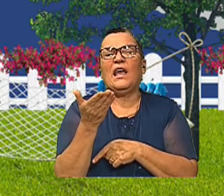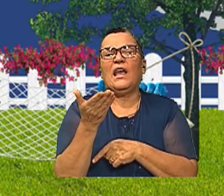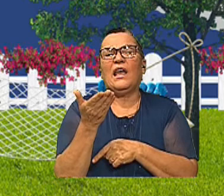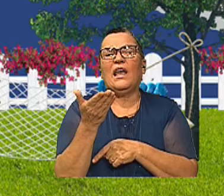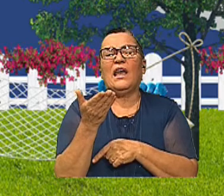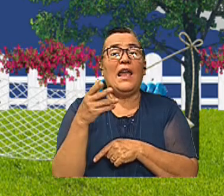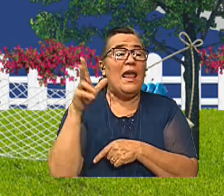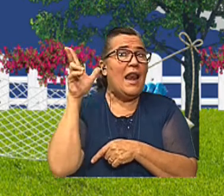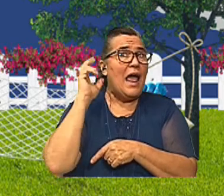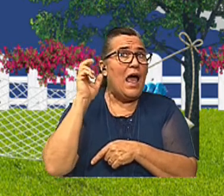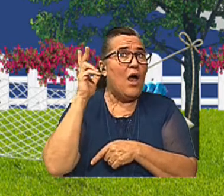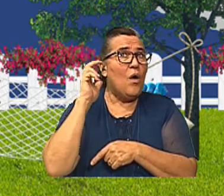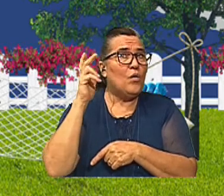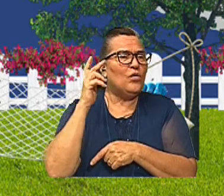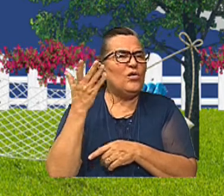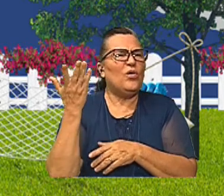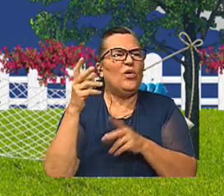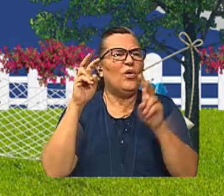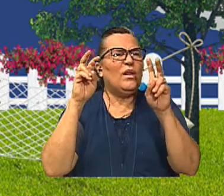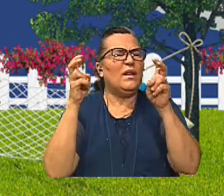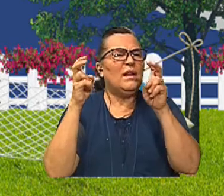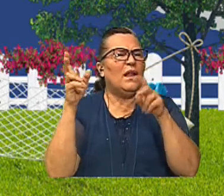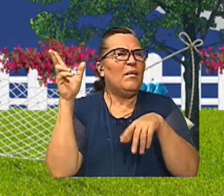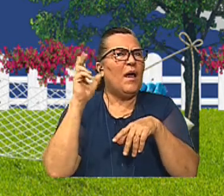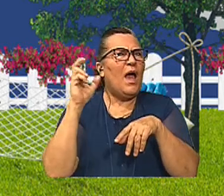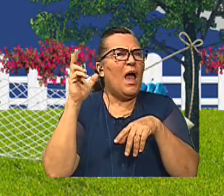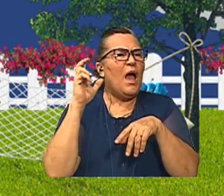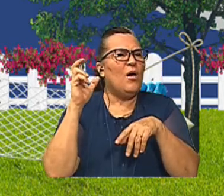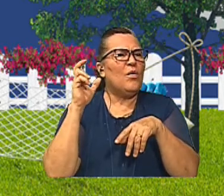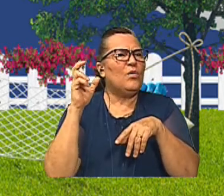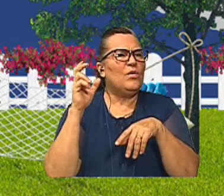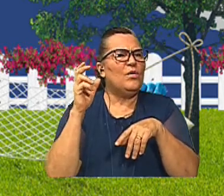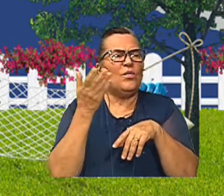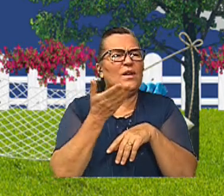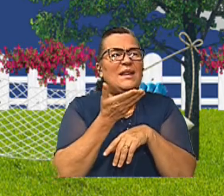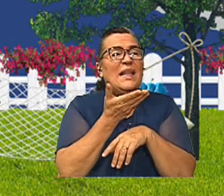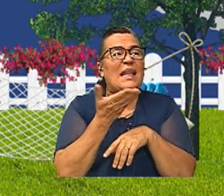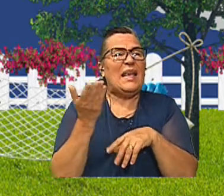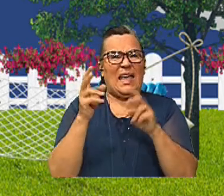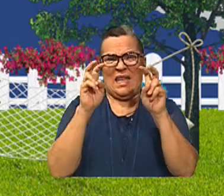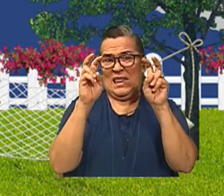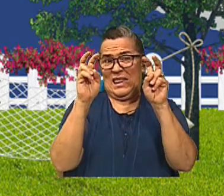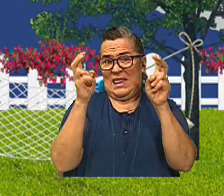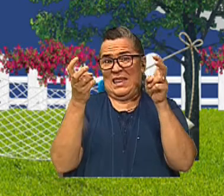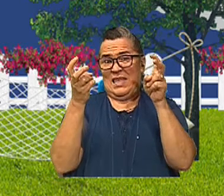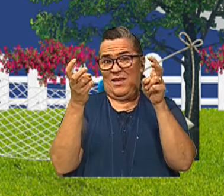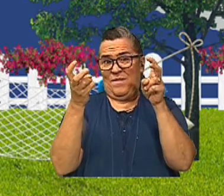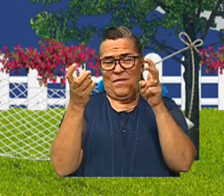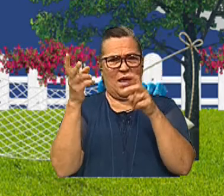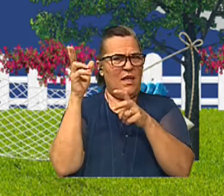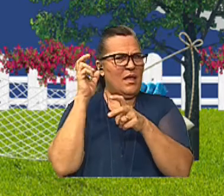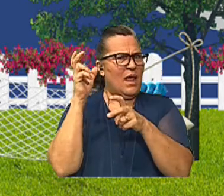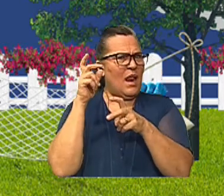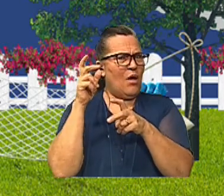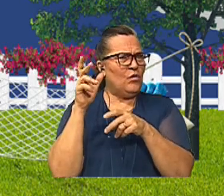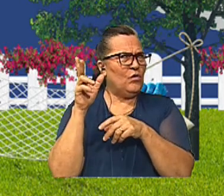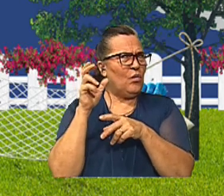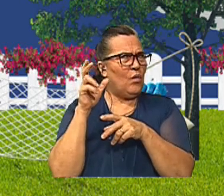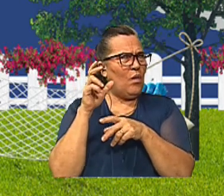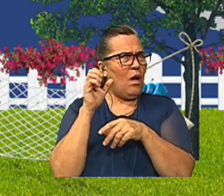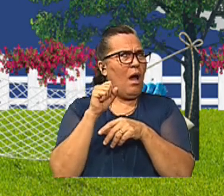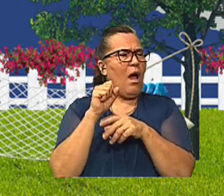about? Pay attention again. What is the audio